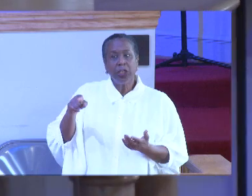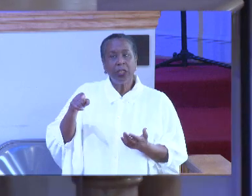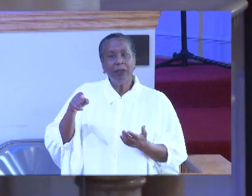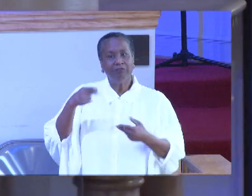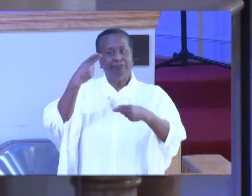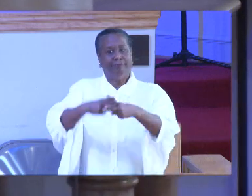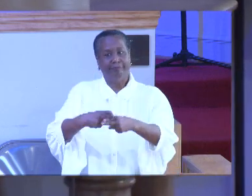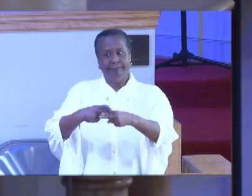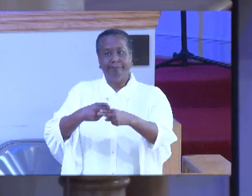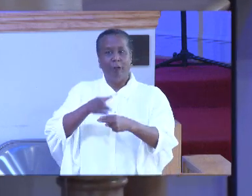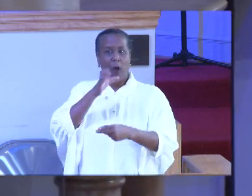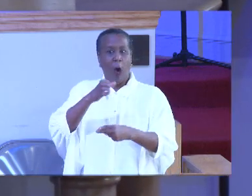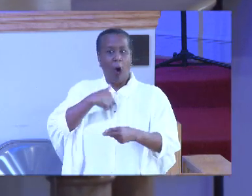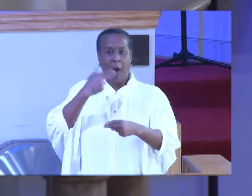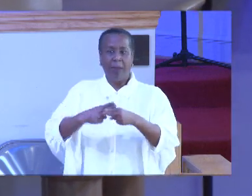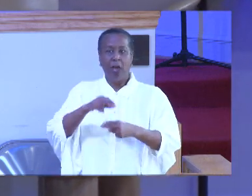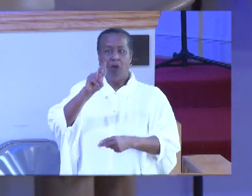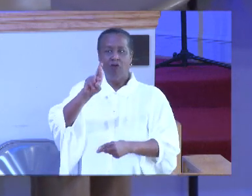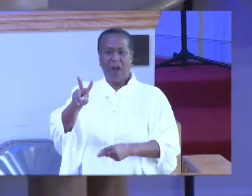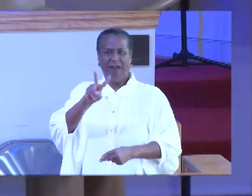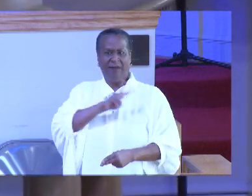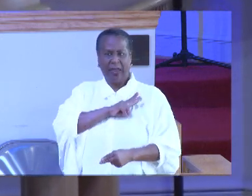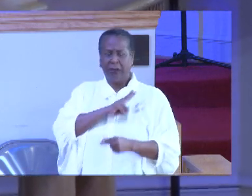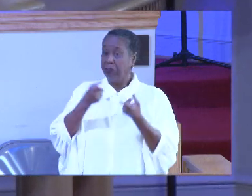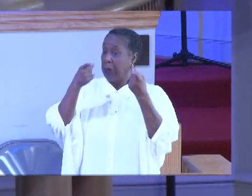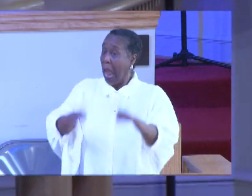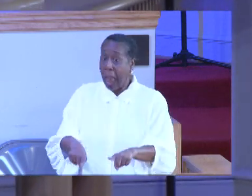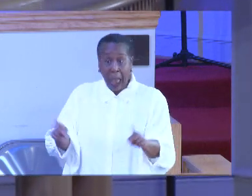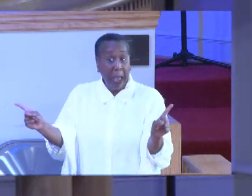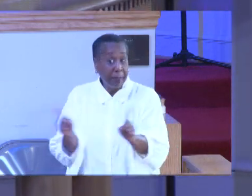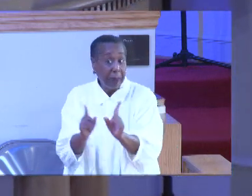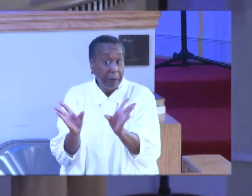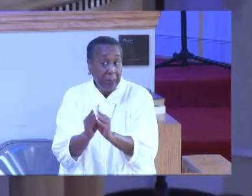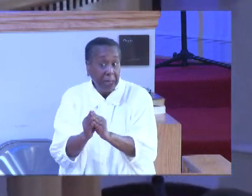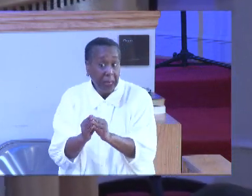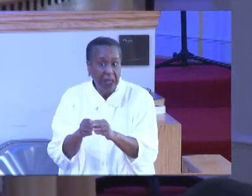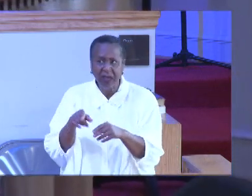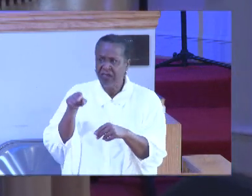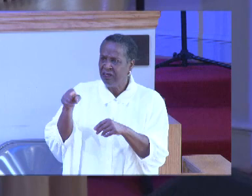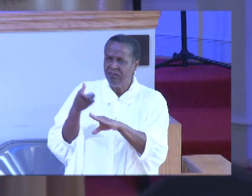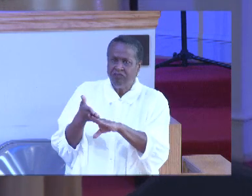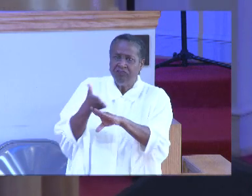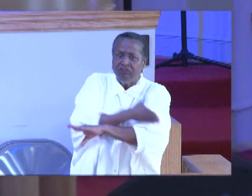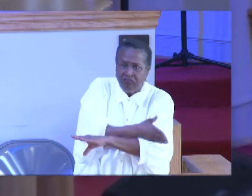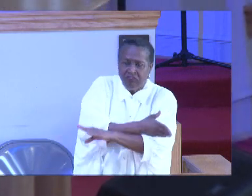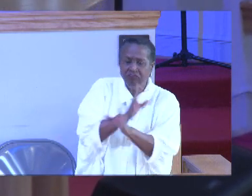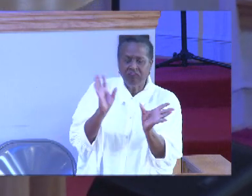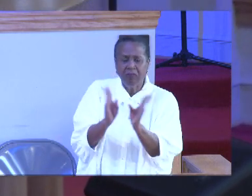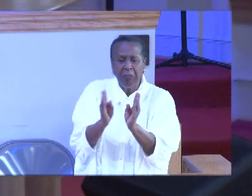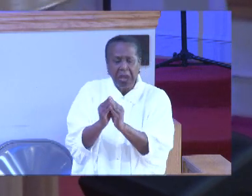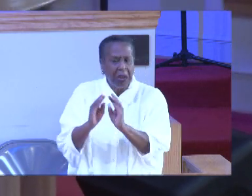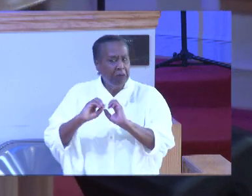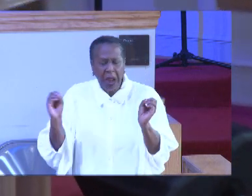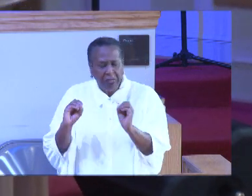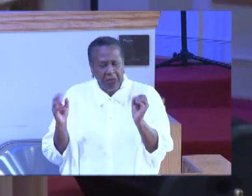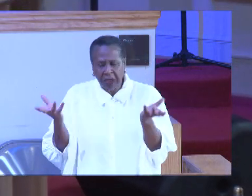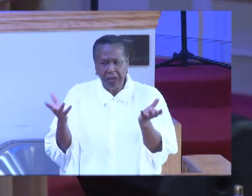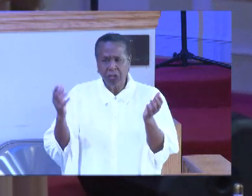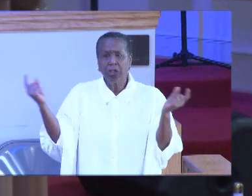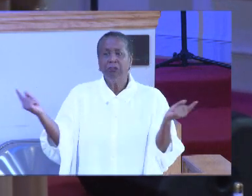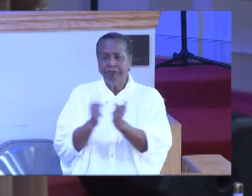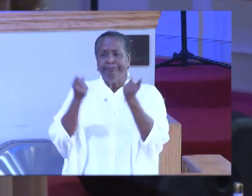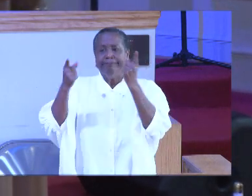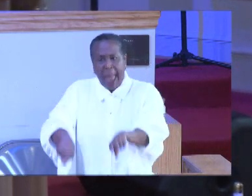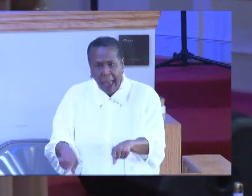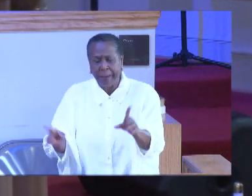me Reverend Victor. It's a chance meeting, so it's not as if her advance team have prepped her for